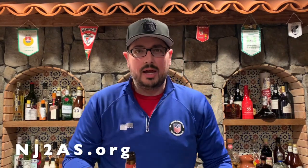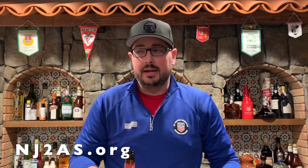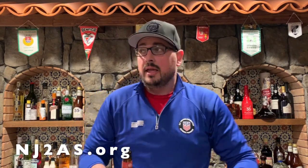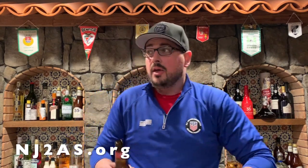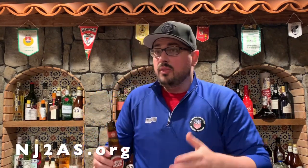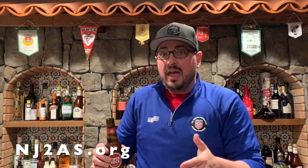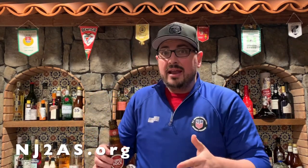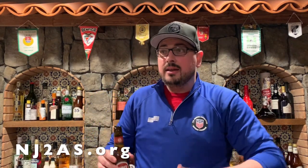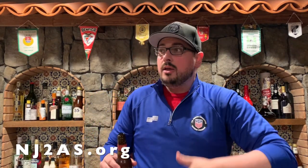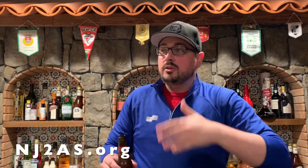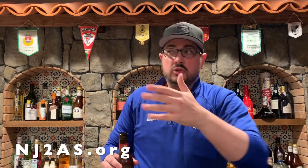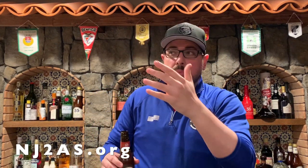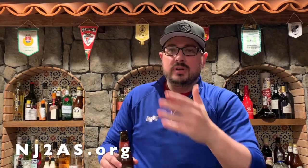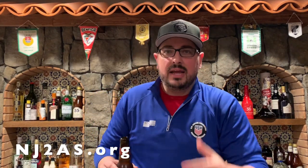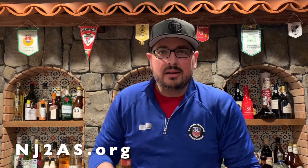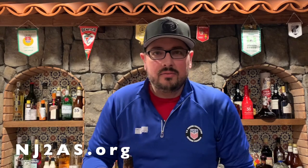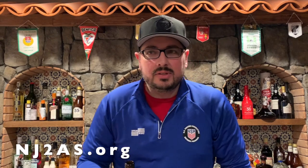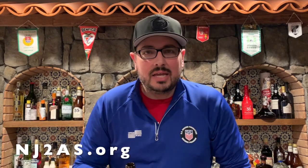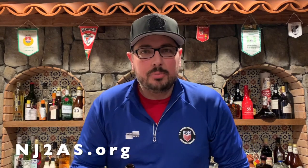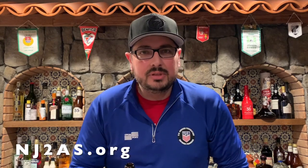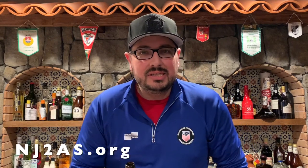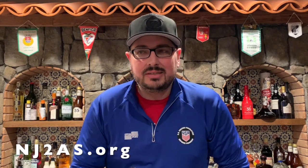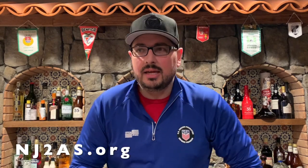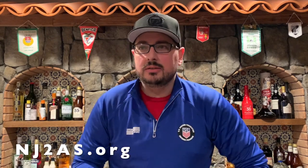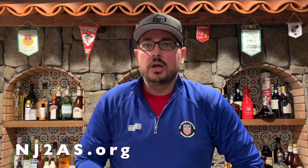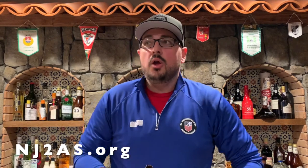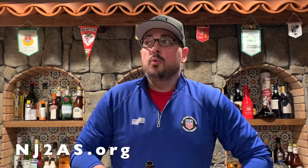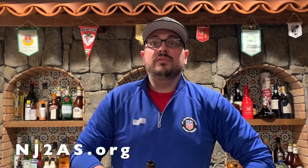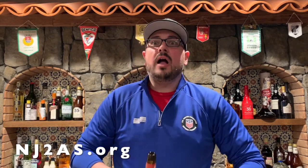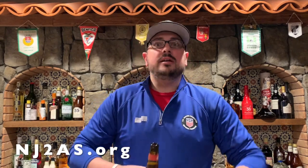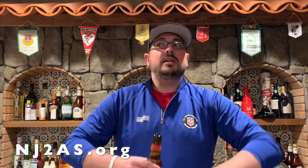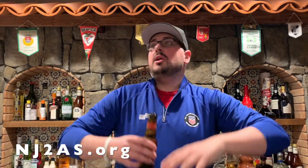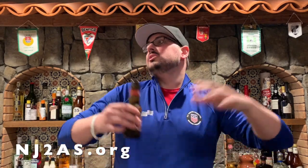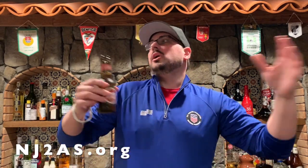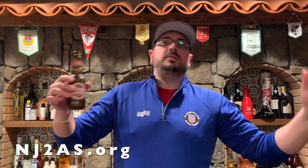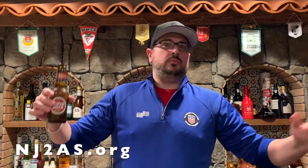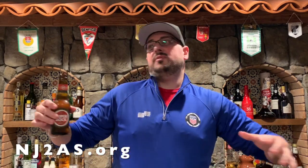know they're lying. Then the superintendent of the state police says,